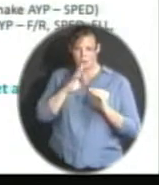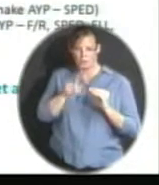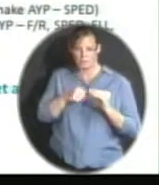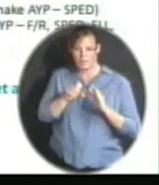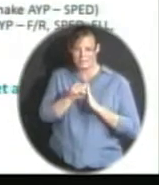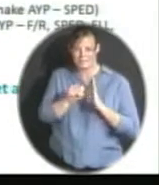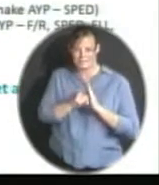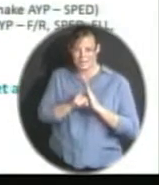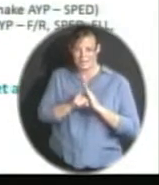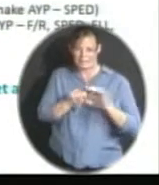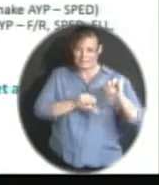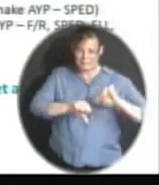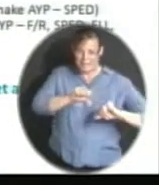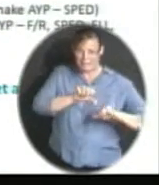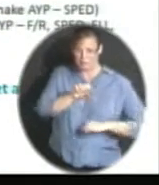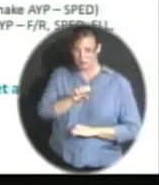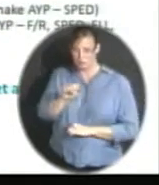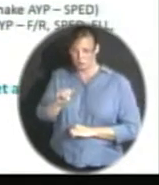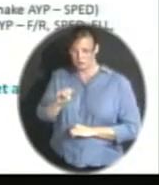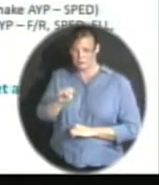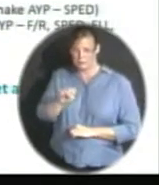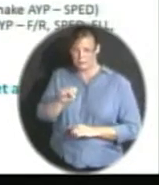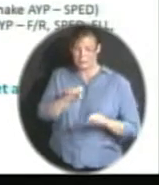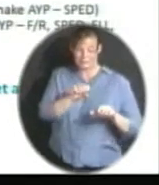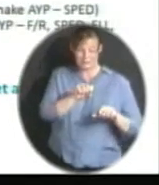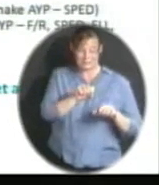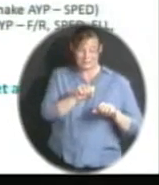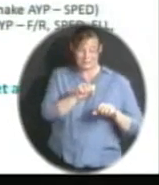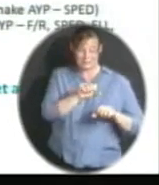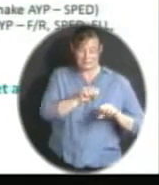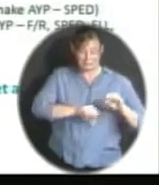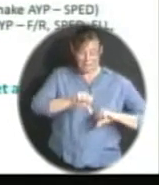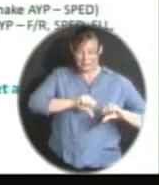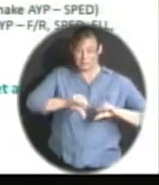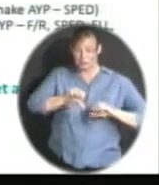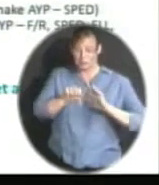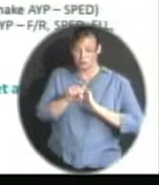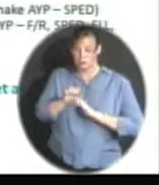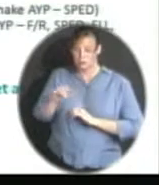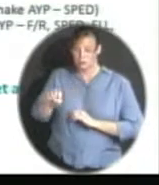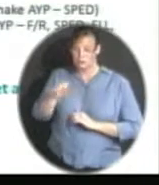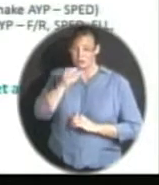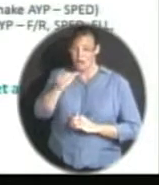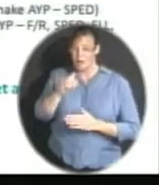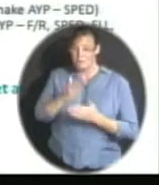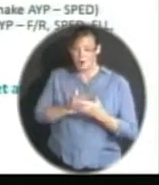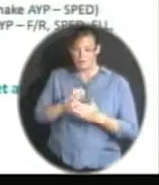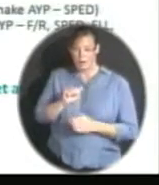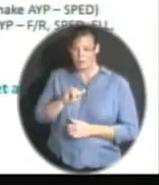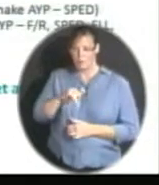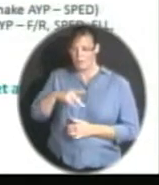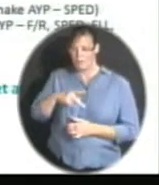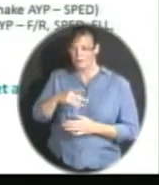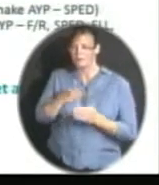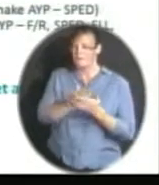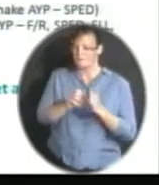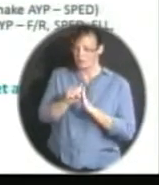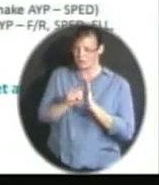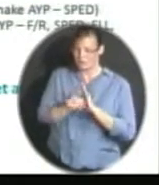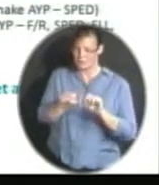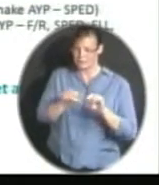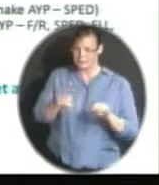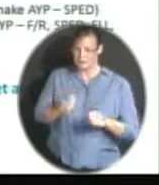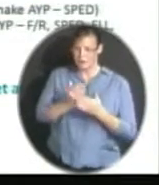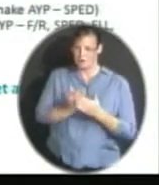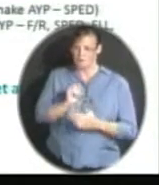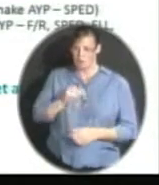state science and social studies. Although state science and social studies are not part of our AYP system, they are part of our state system, and they are part of